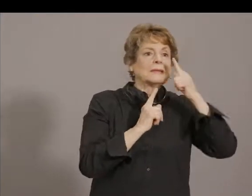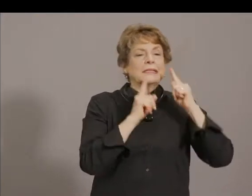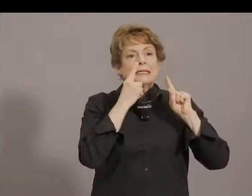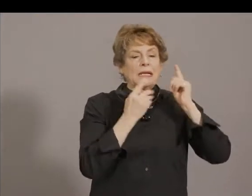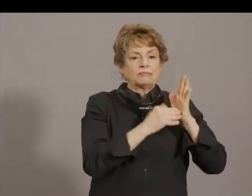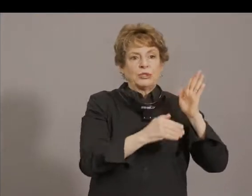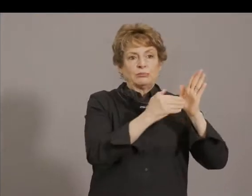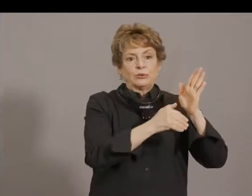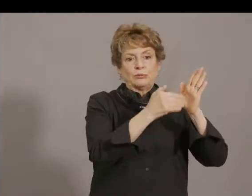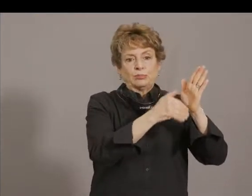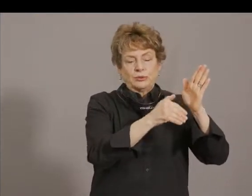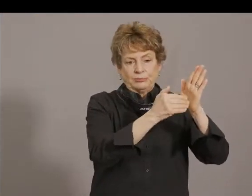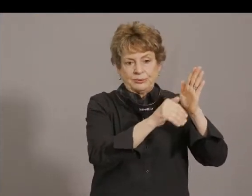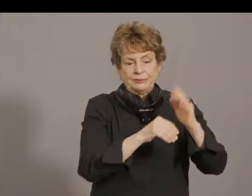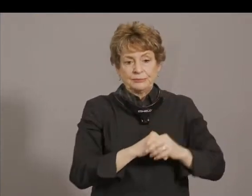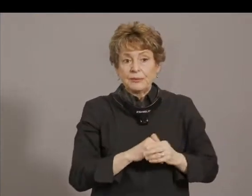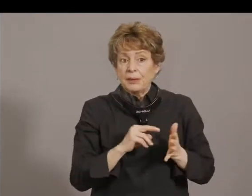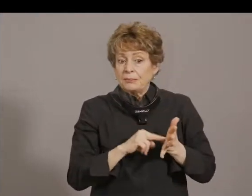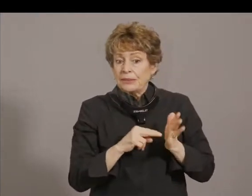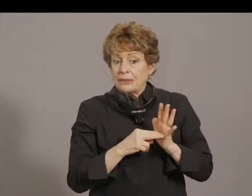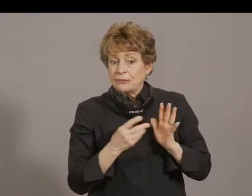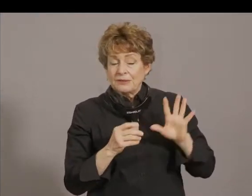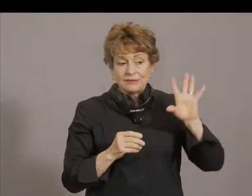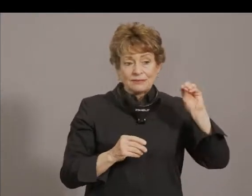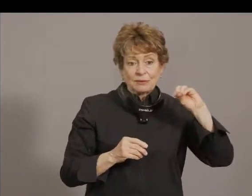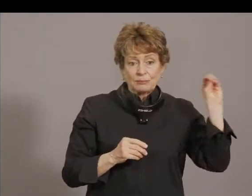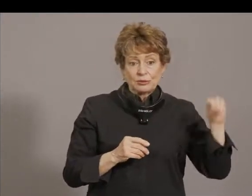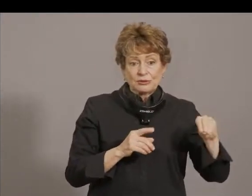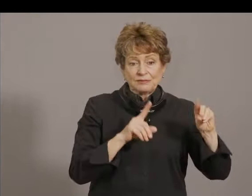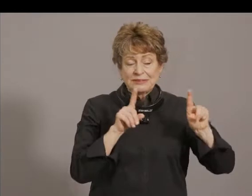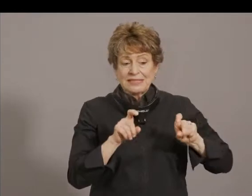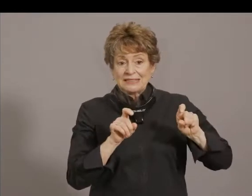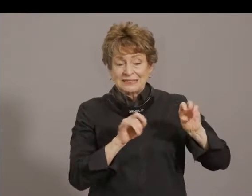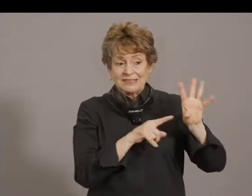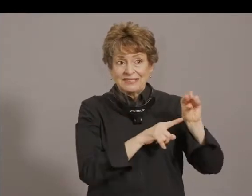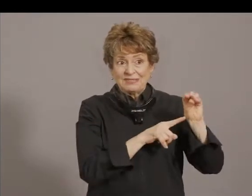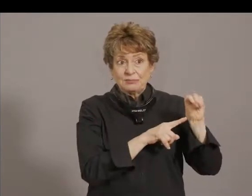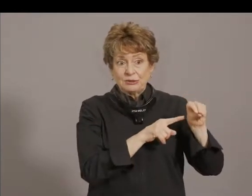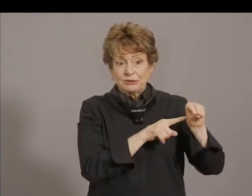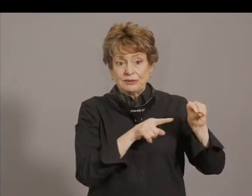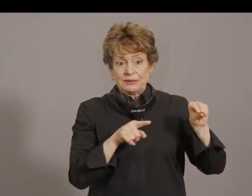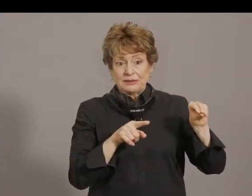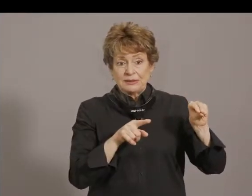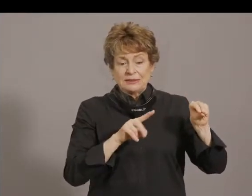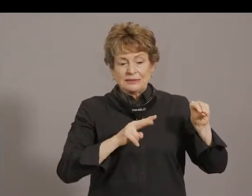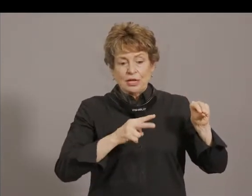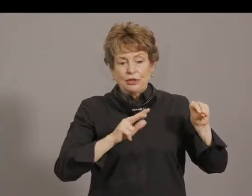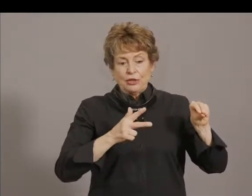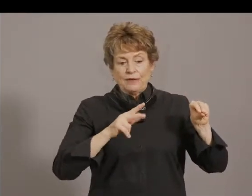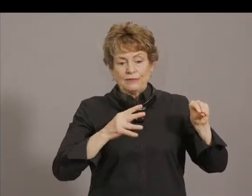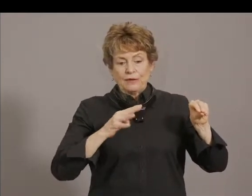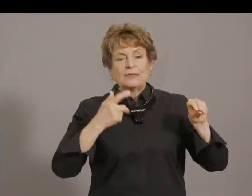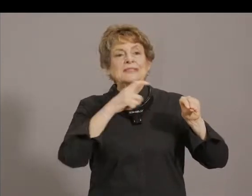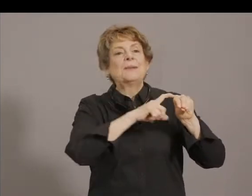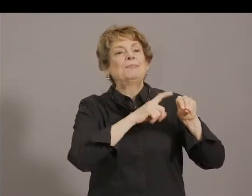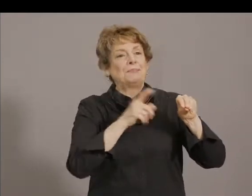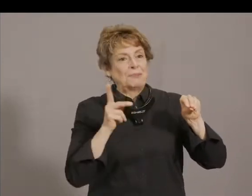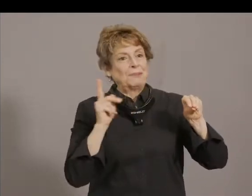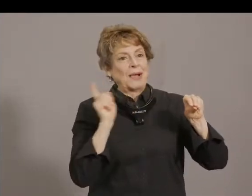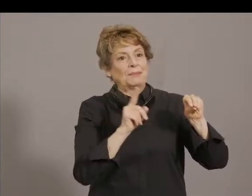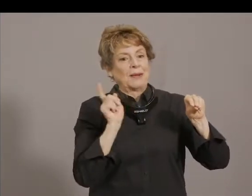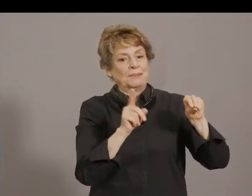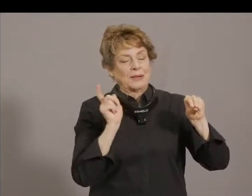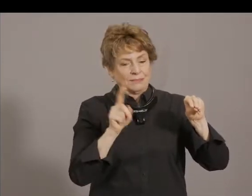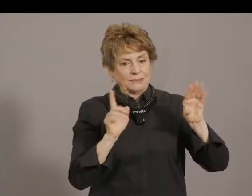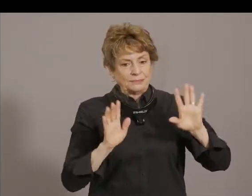tests lately are done in individuals in Arizona that have already had a positive test. But you can see that our percent